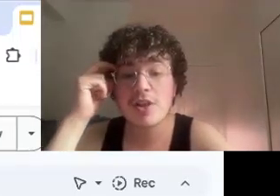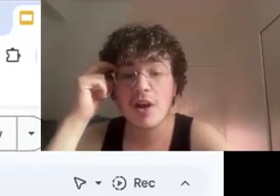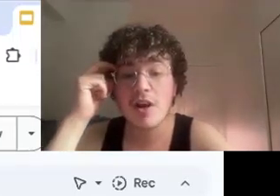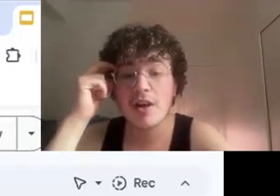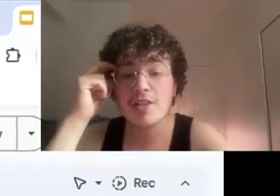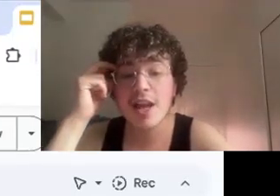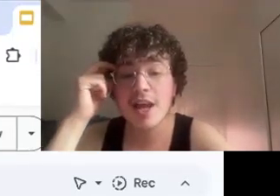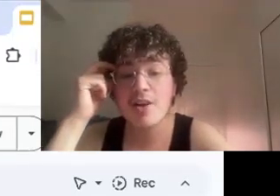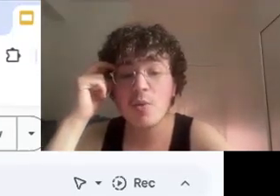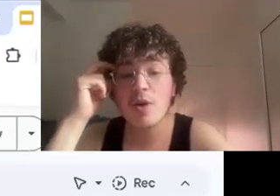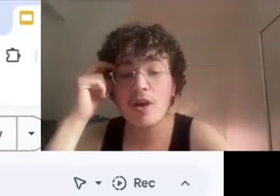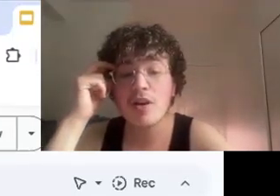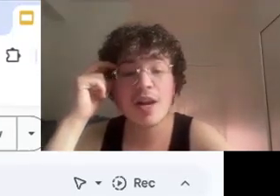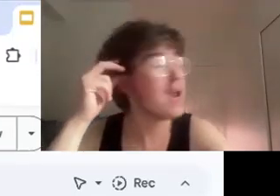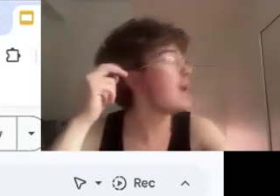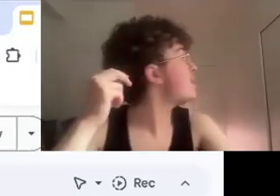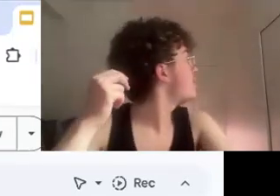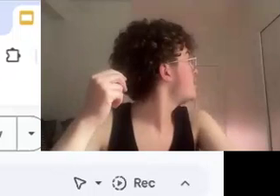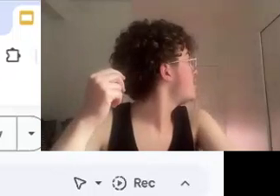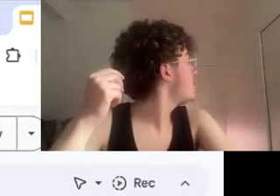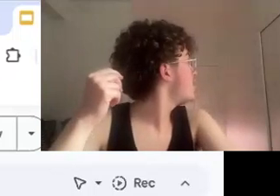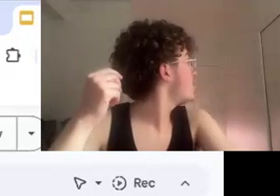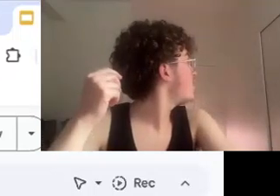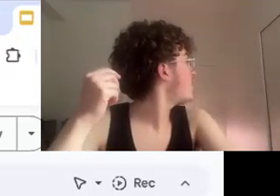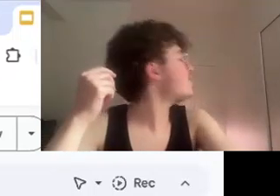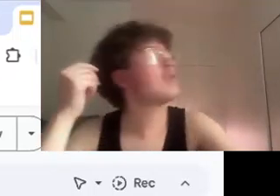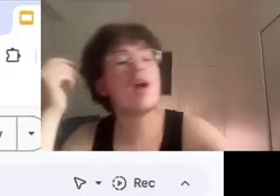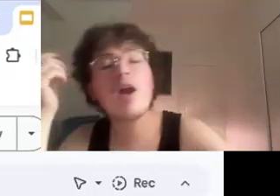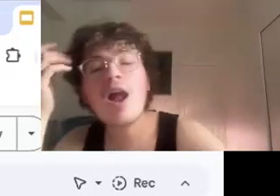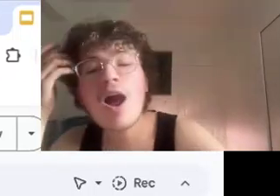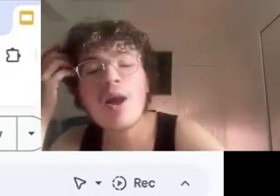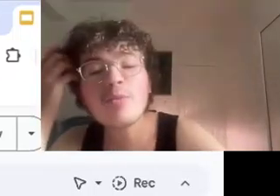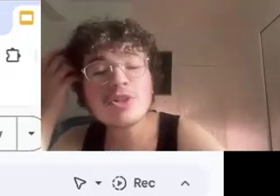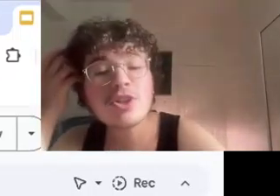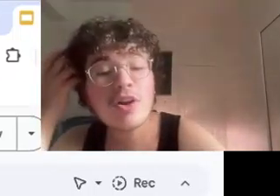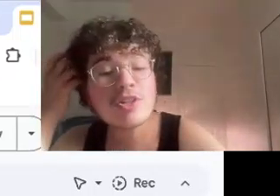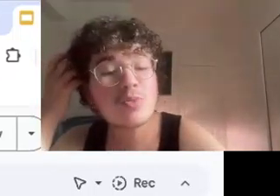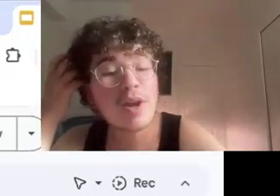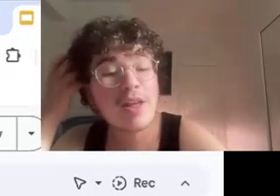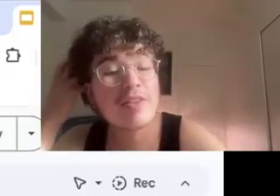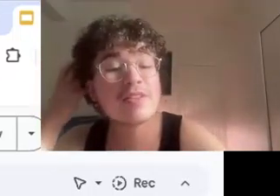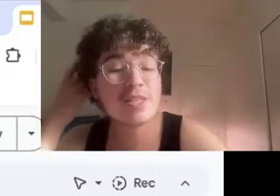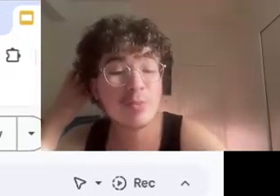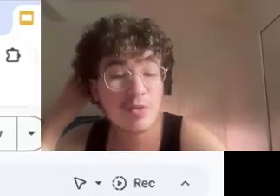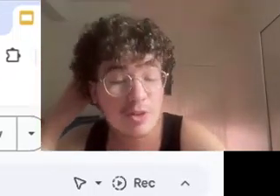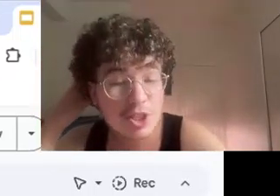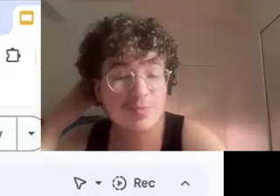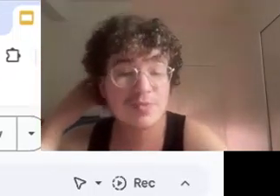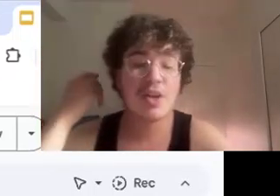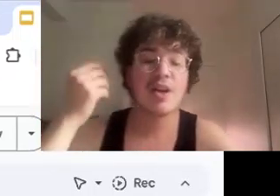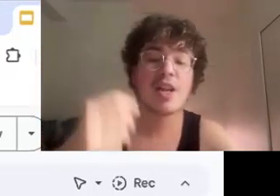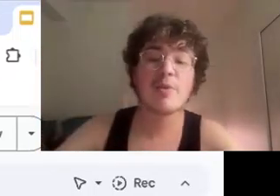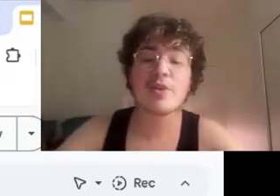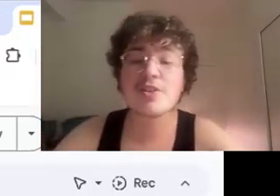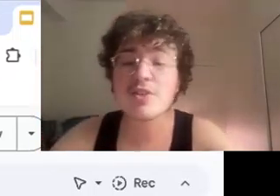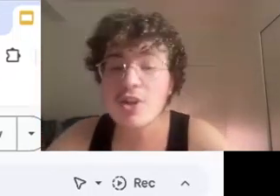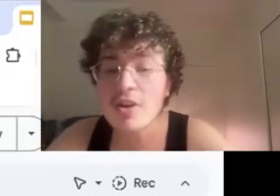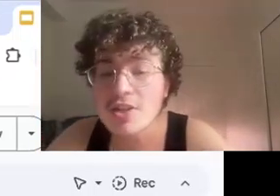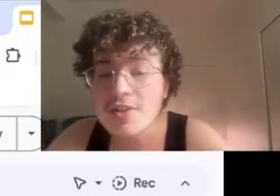there are a lot of shifts in this over the years, but for much of this time that these laws were on the books, you could be sent back to